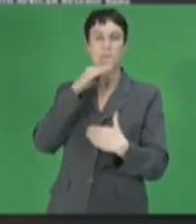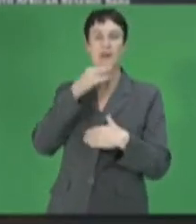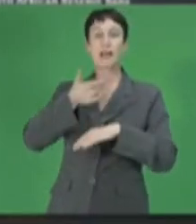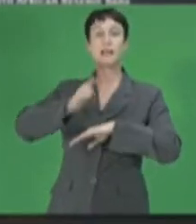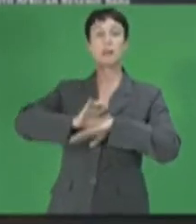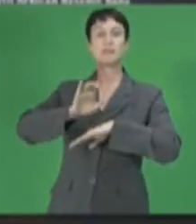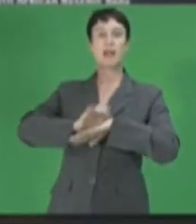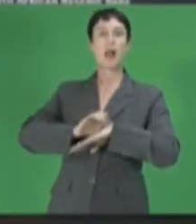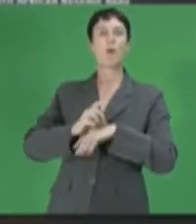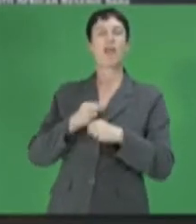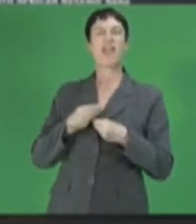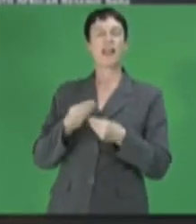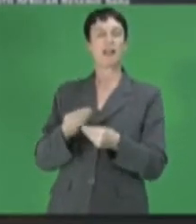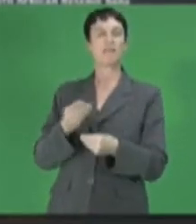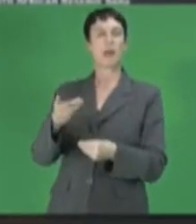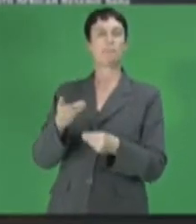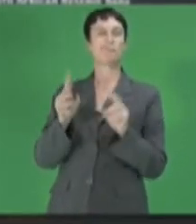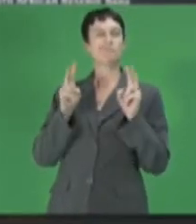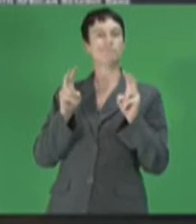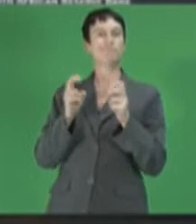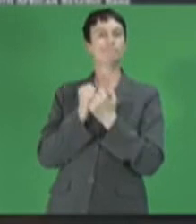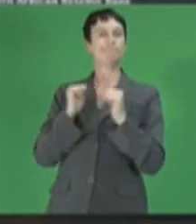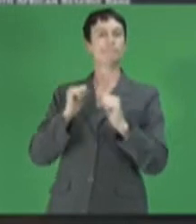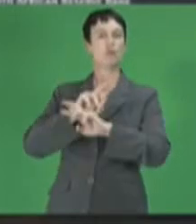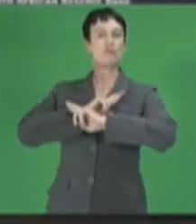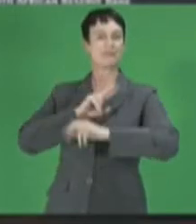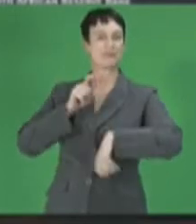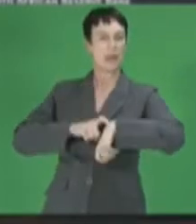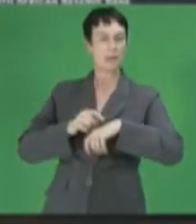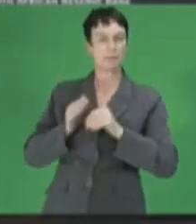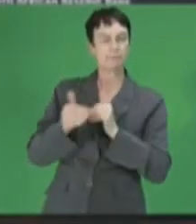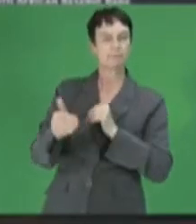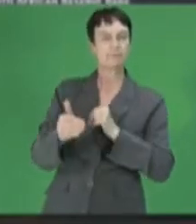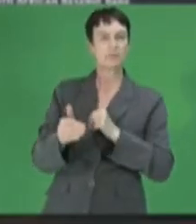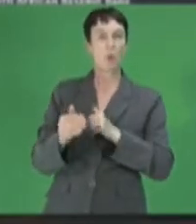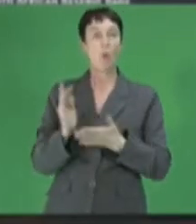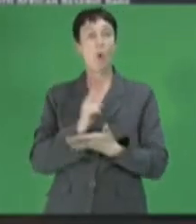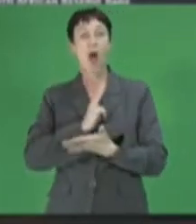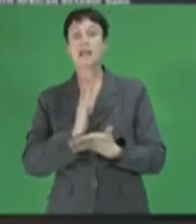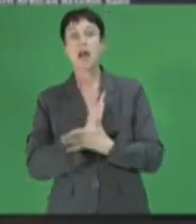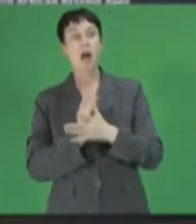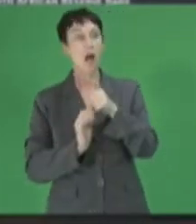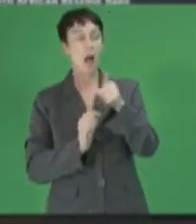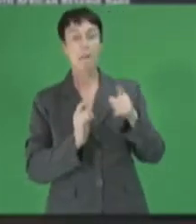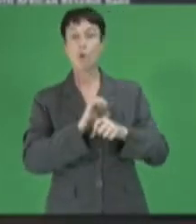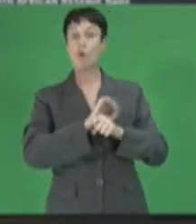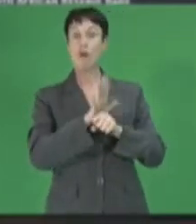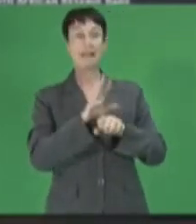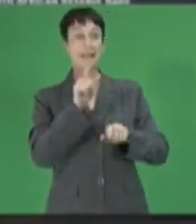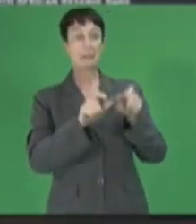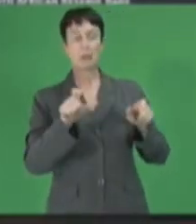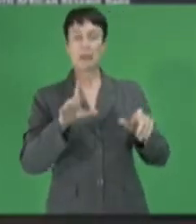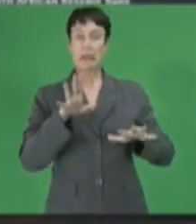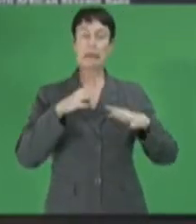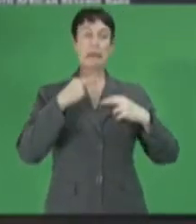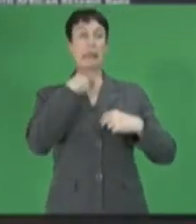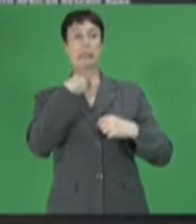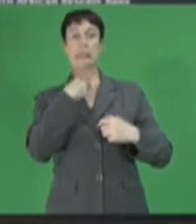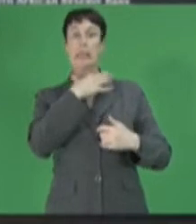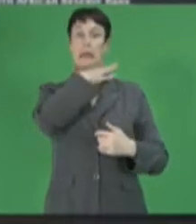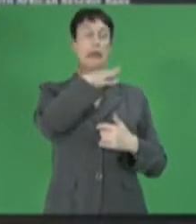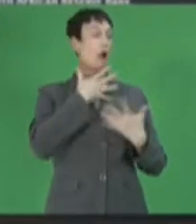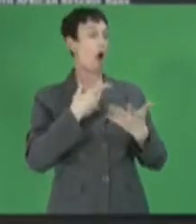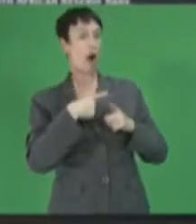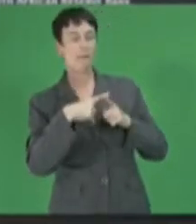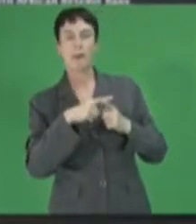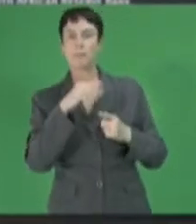restructured loans for people who were suffering from distress as a result of COVID. So payment holidays, restructured